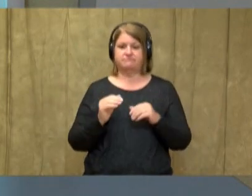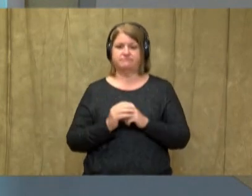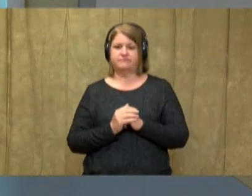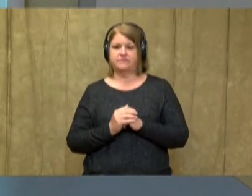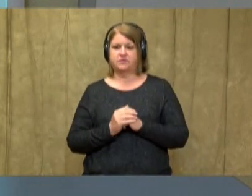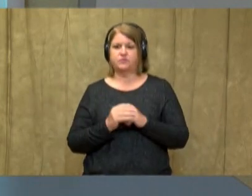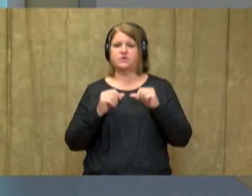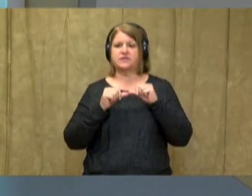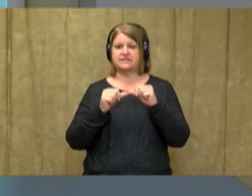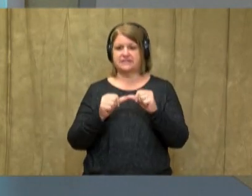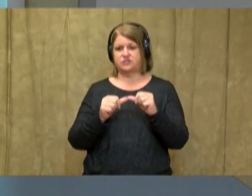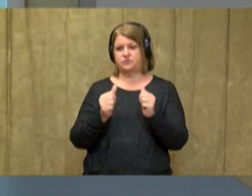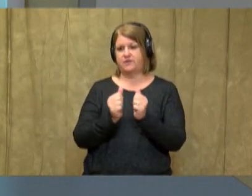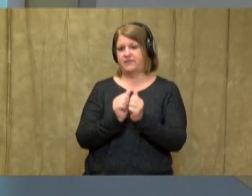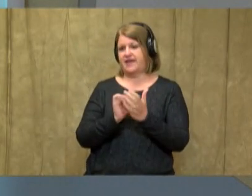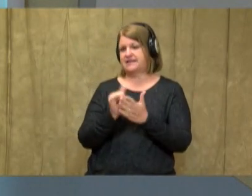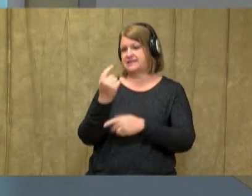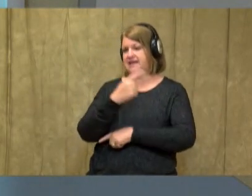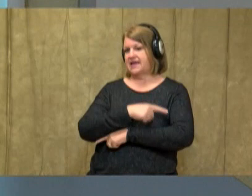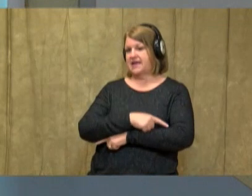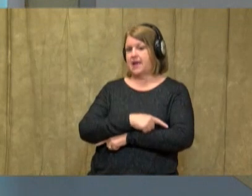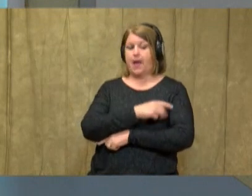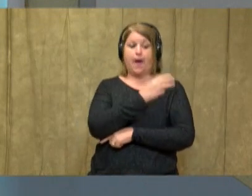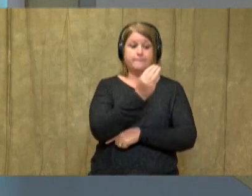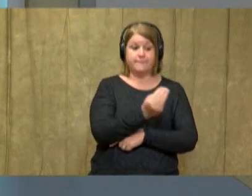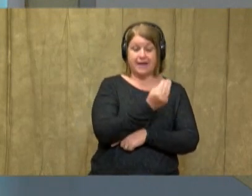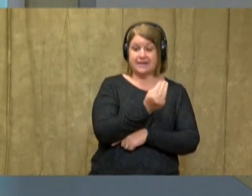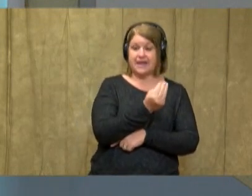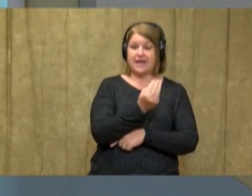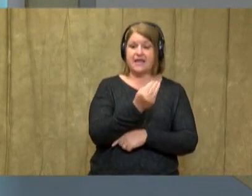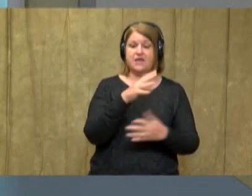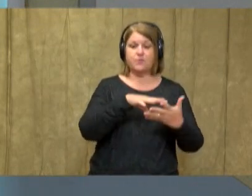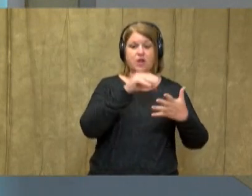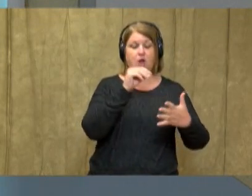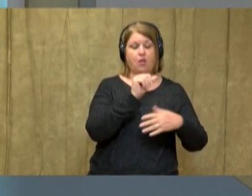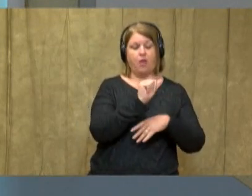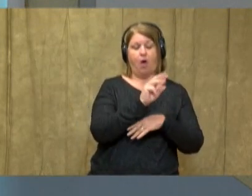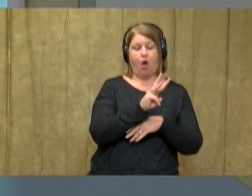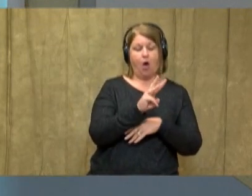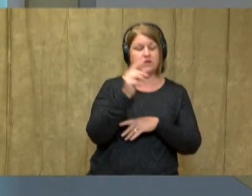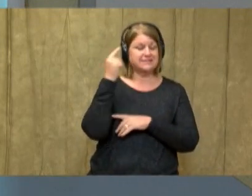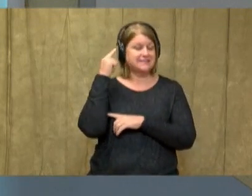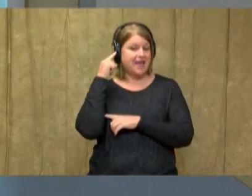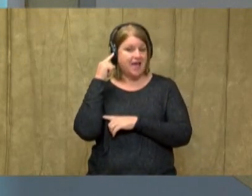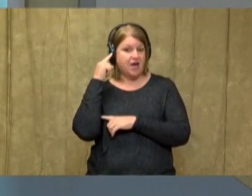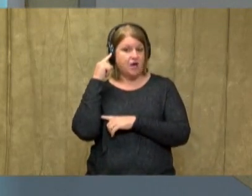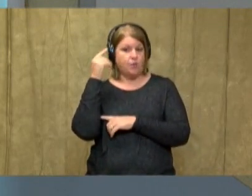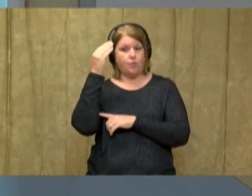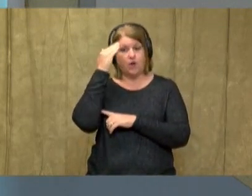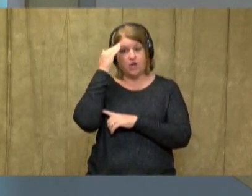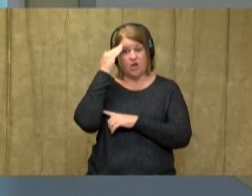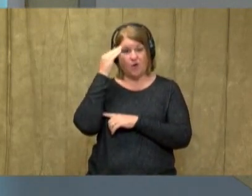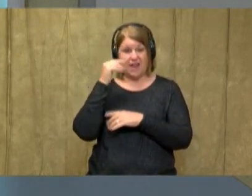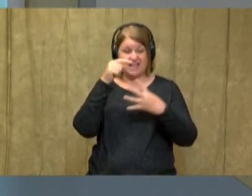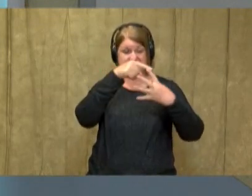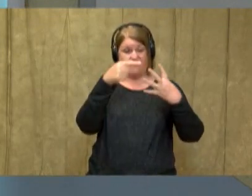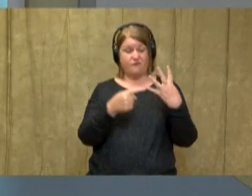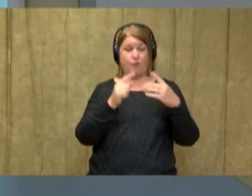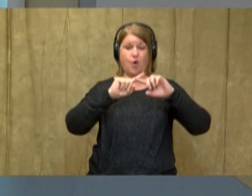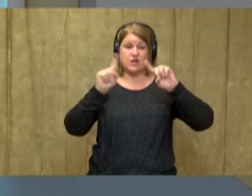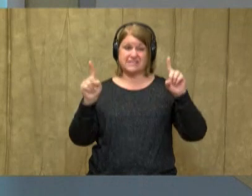today. All right. On Monday, we learned the ah sound. We know that ah has 4 different